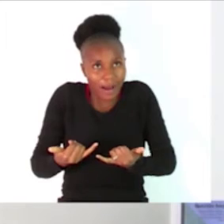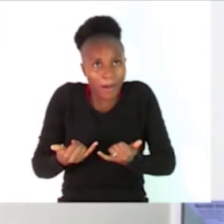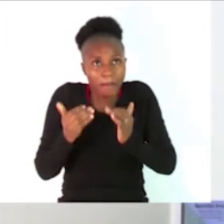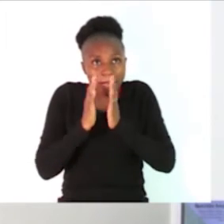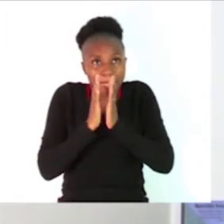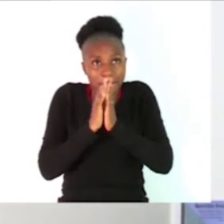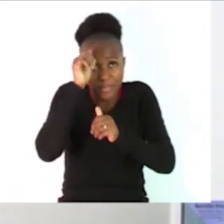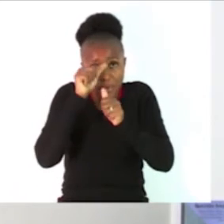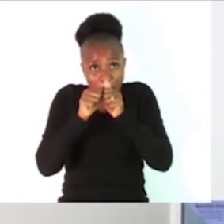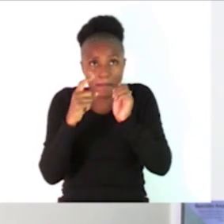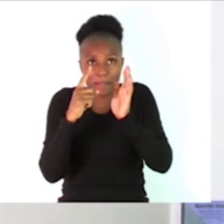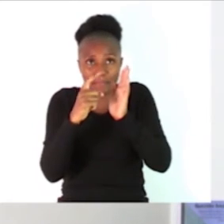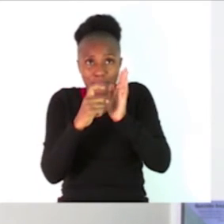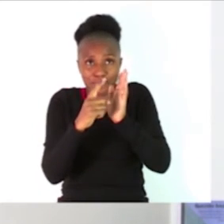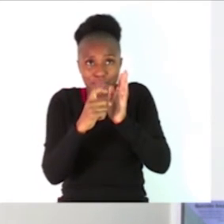let's sanitize our hands.